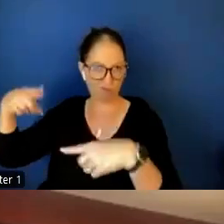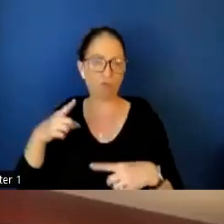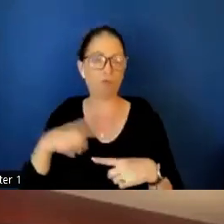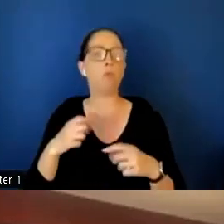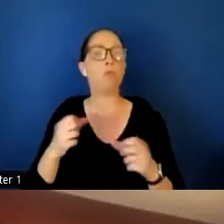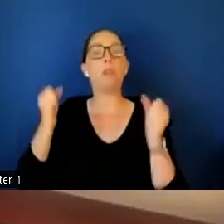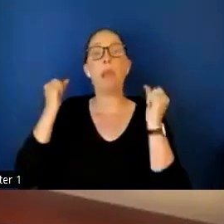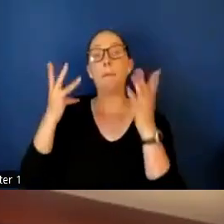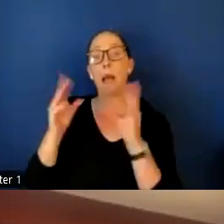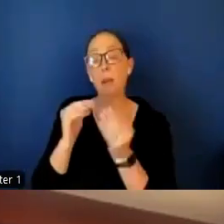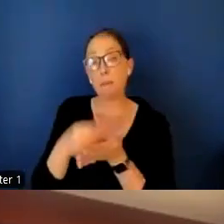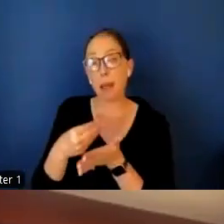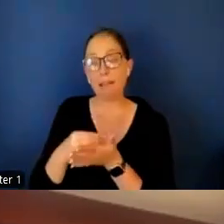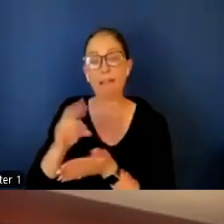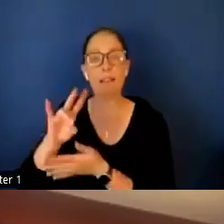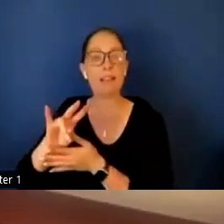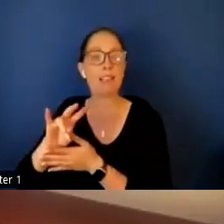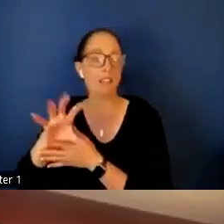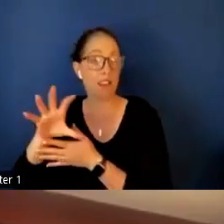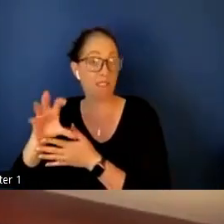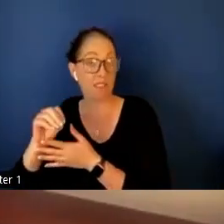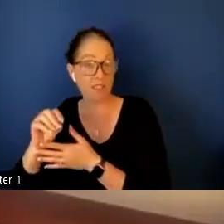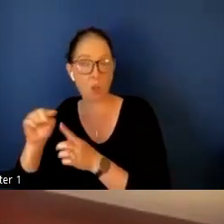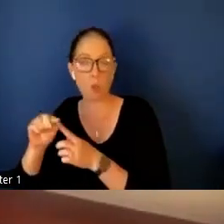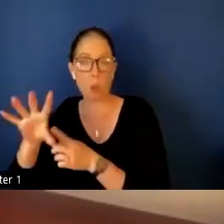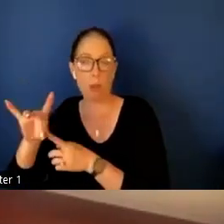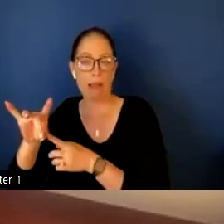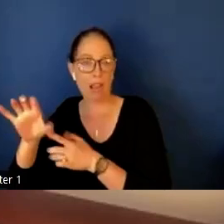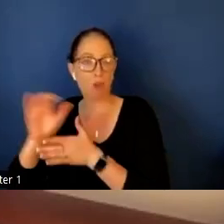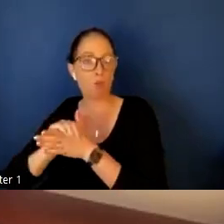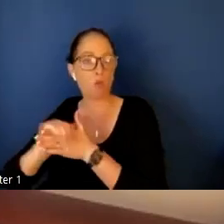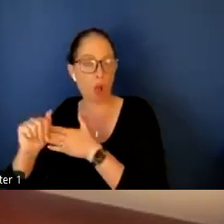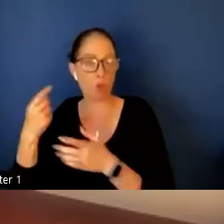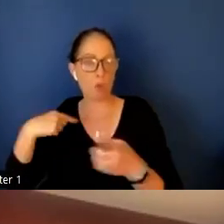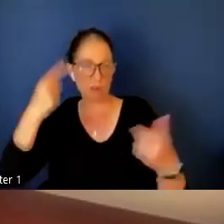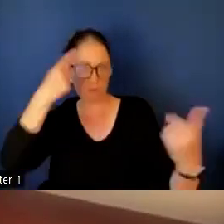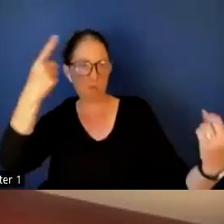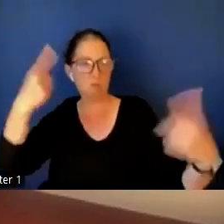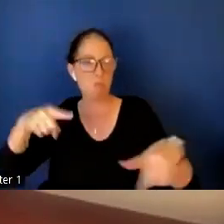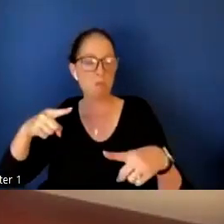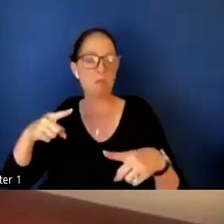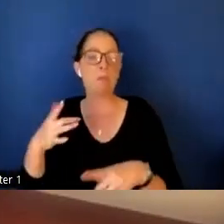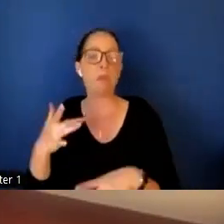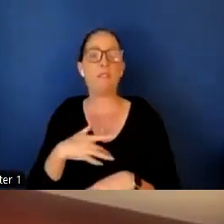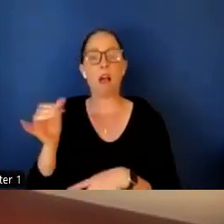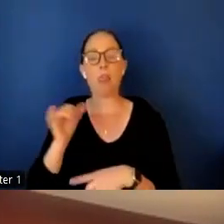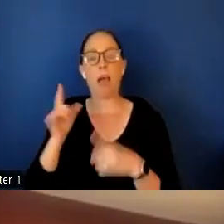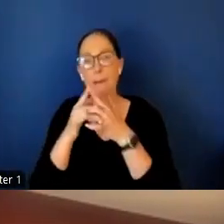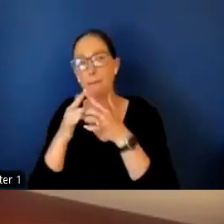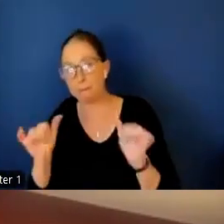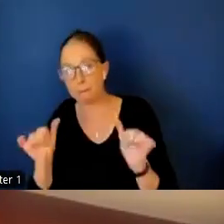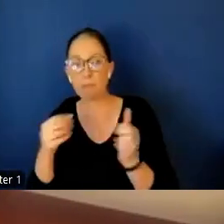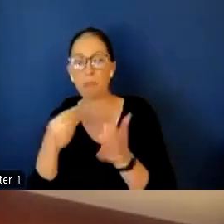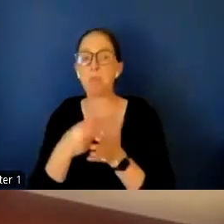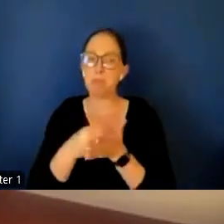money was about $750 to $800, which we agreed felt like simultaneously a nice chunk of cheese and